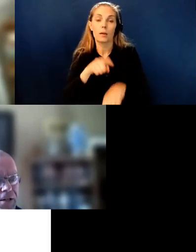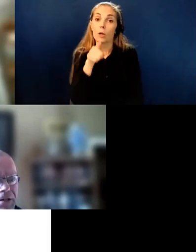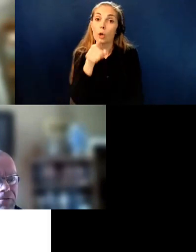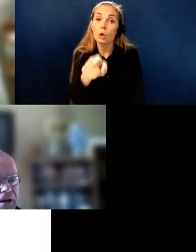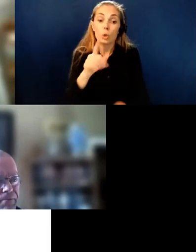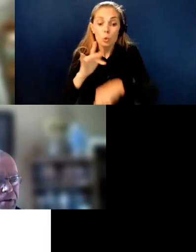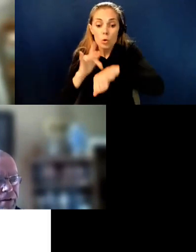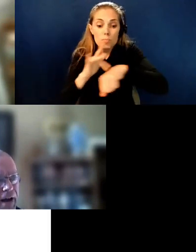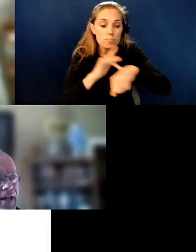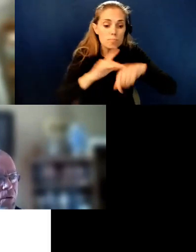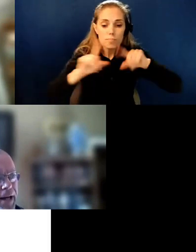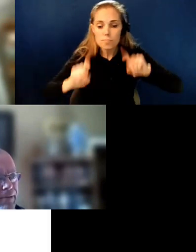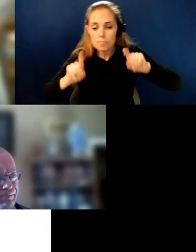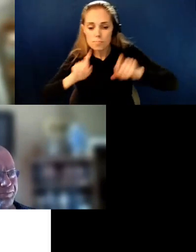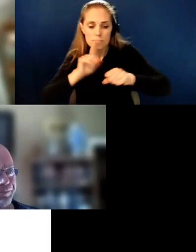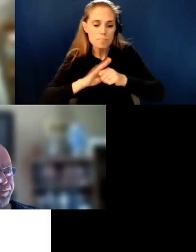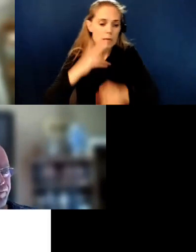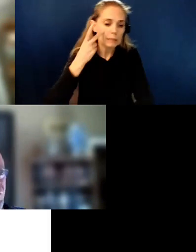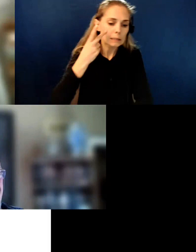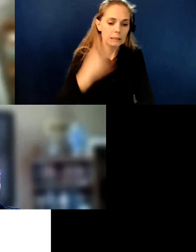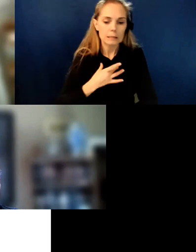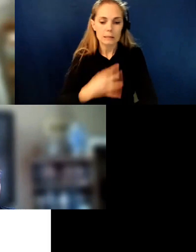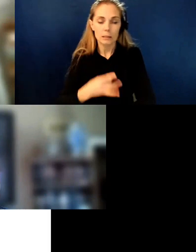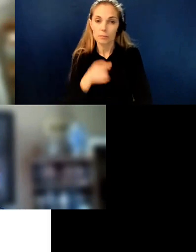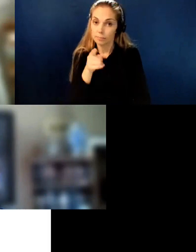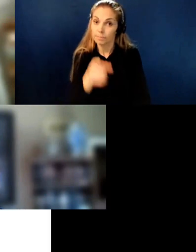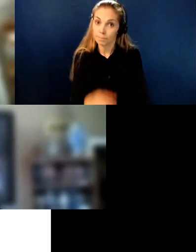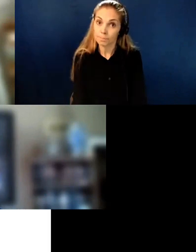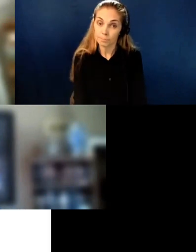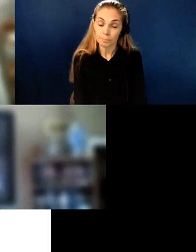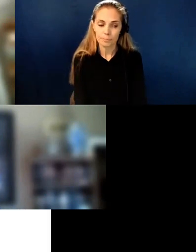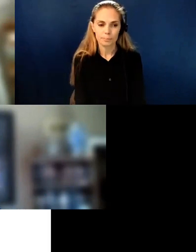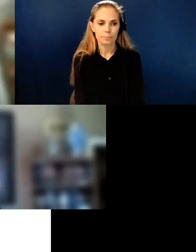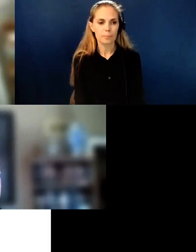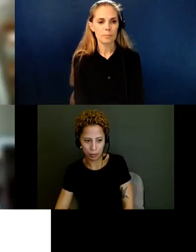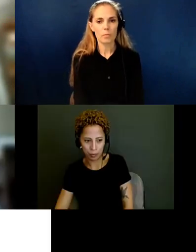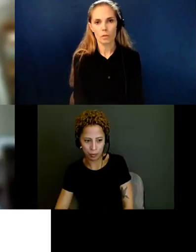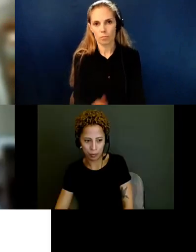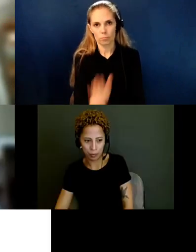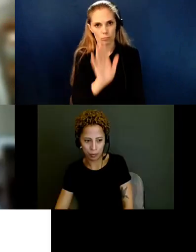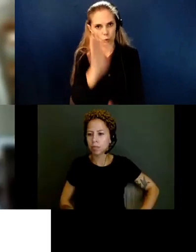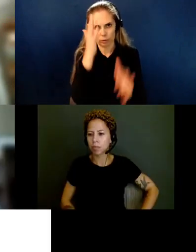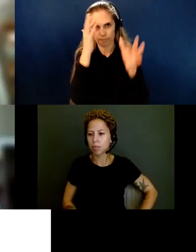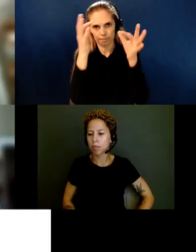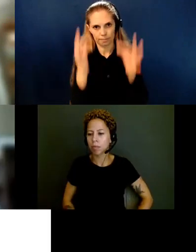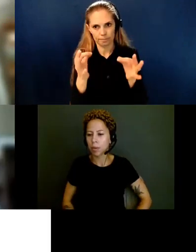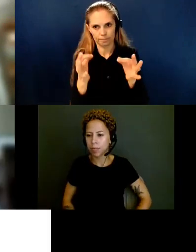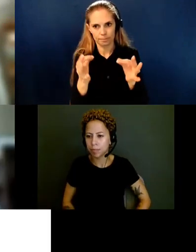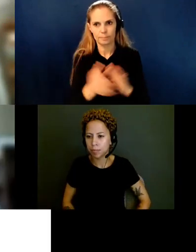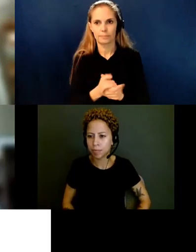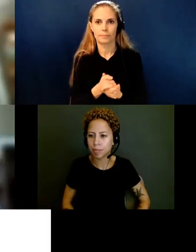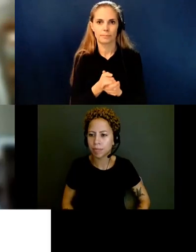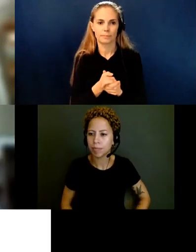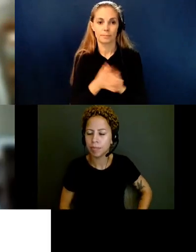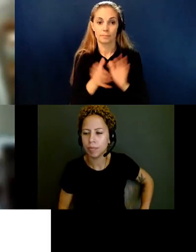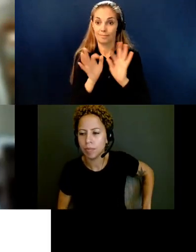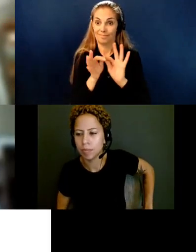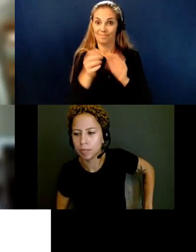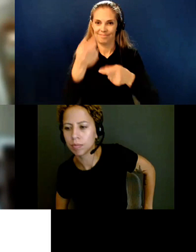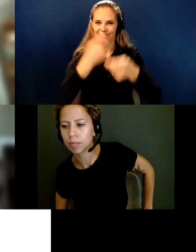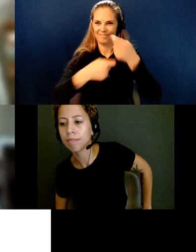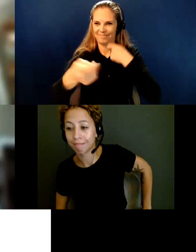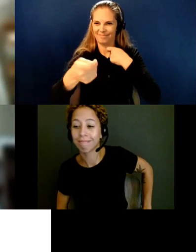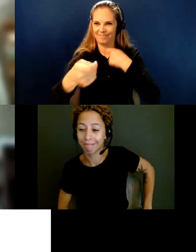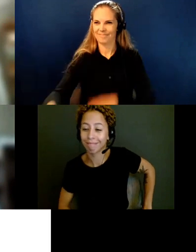you get to evaluate it, and make your decision based on that. So there's a little bit of an